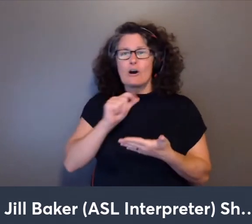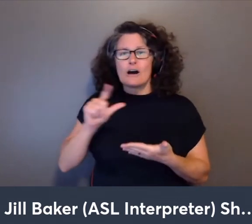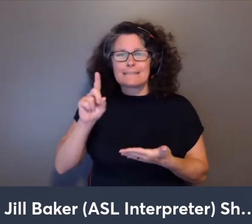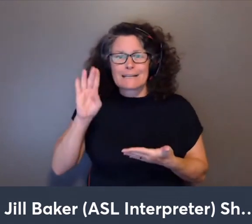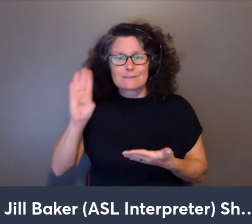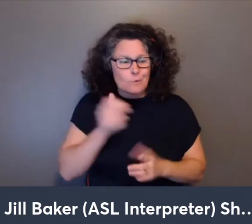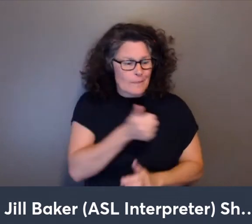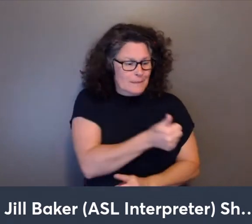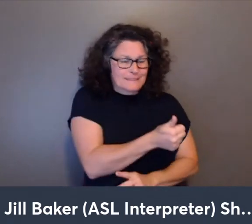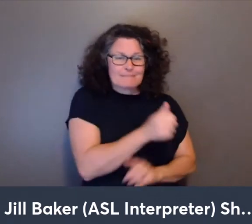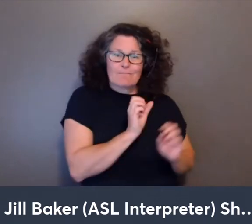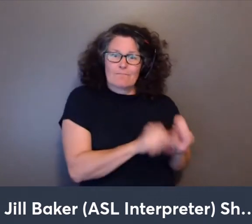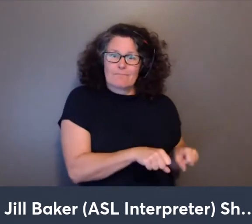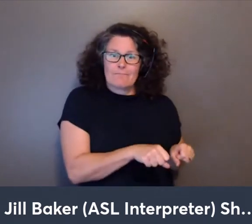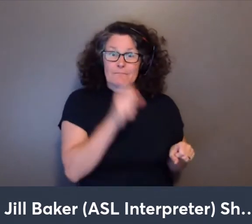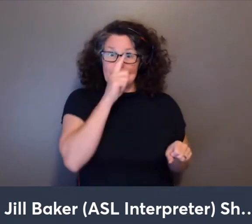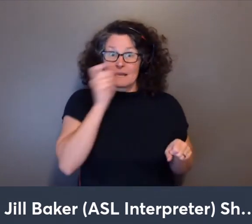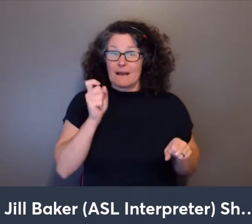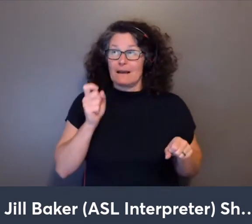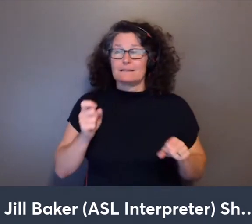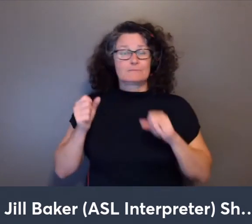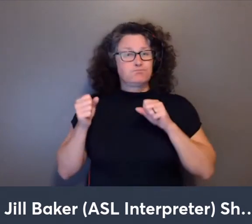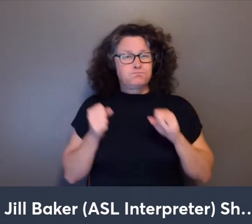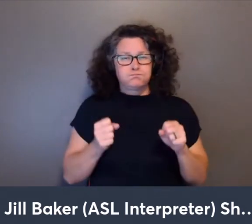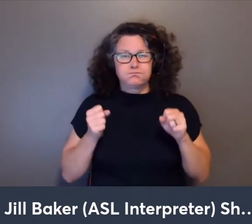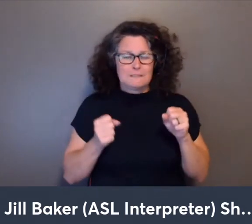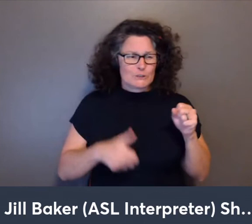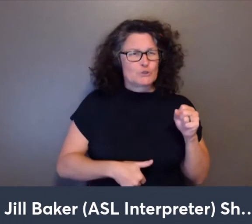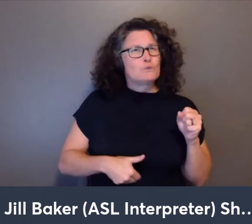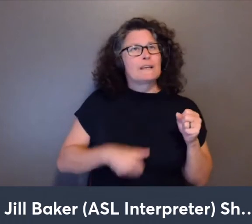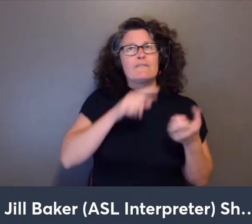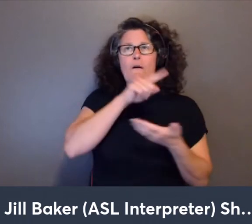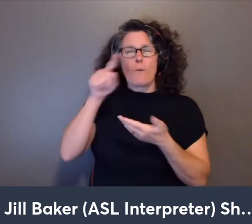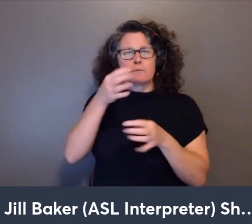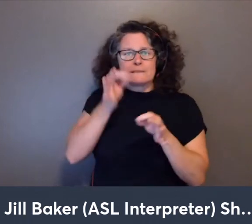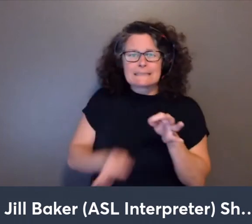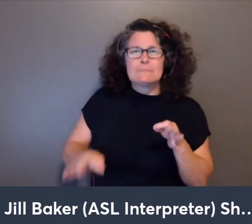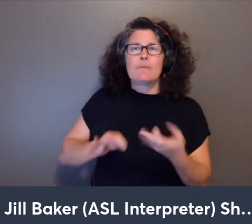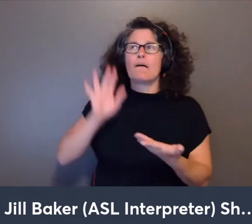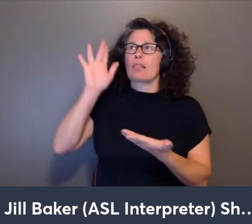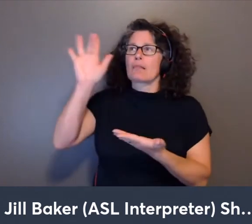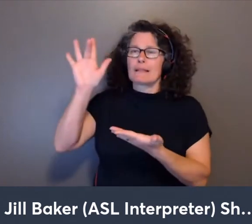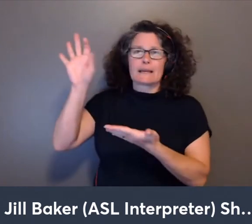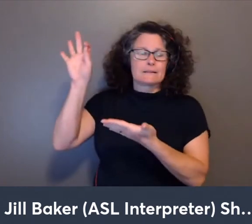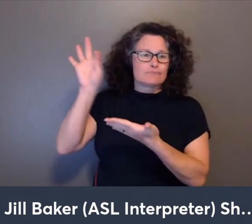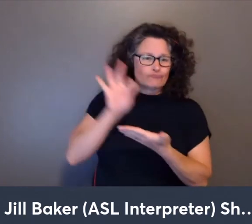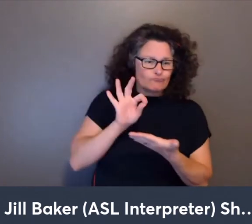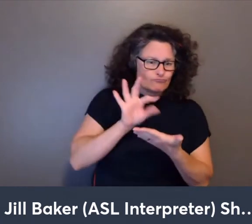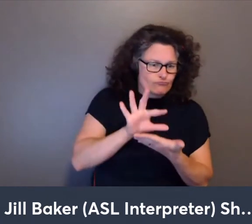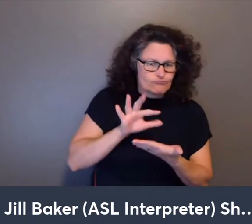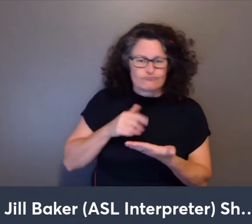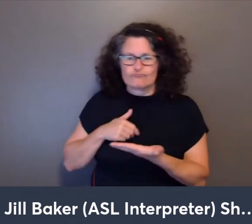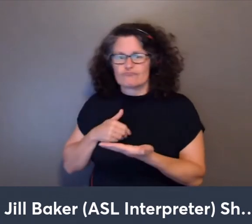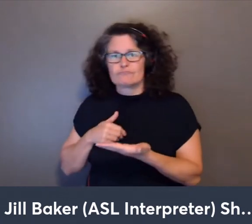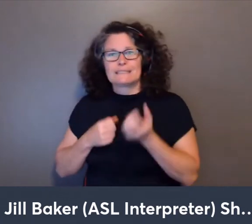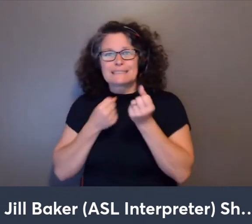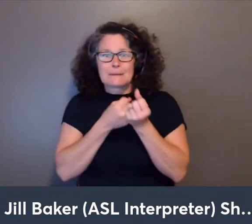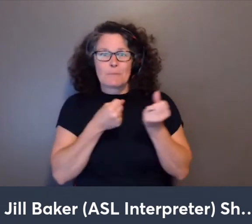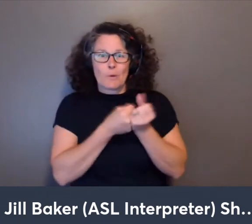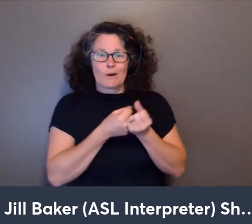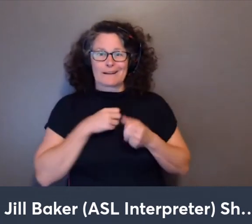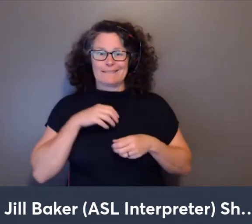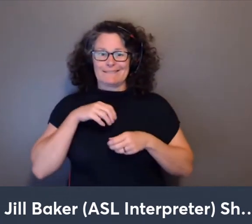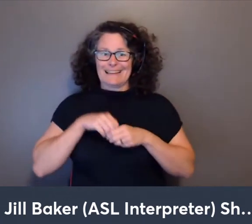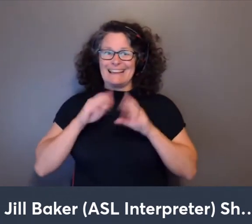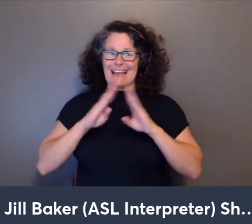themselves, because we have those powerful but intuitive, simple capabilities like supported in-house